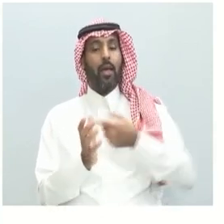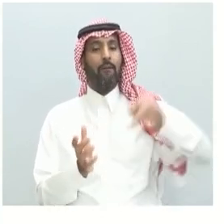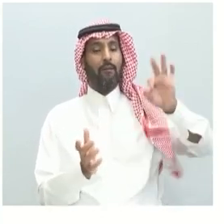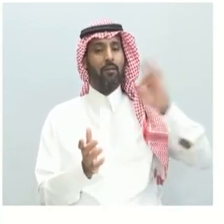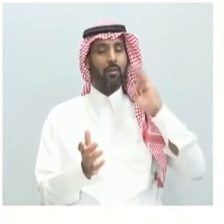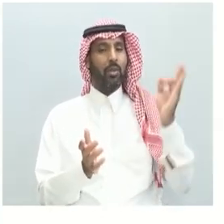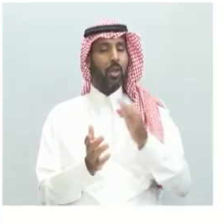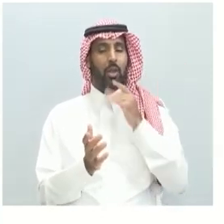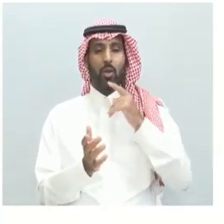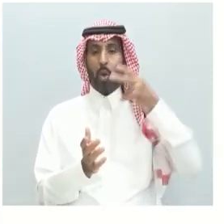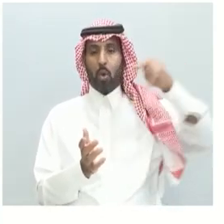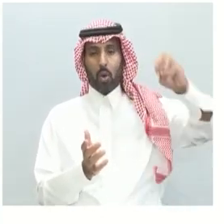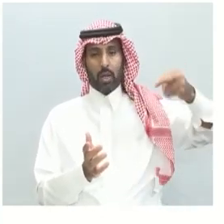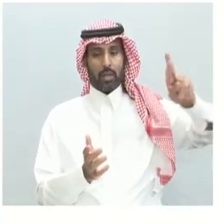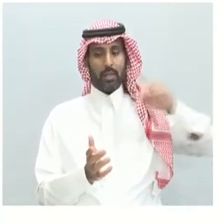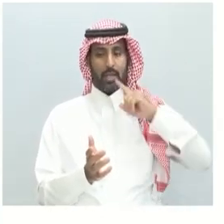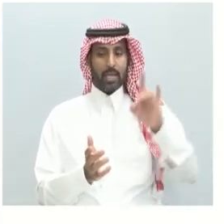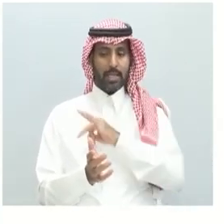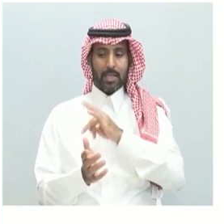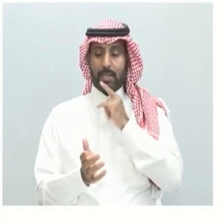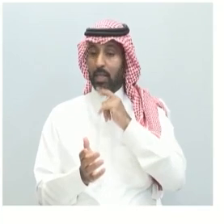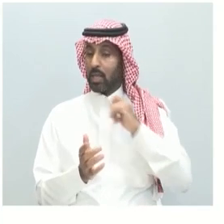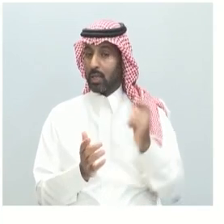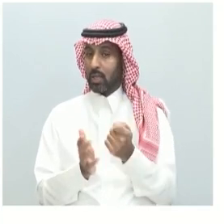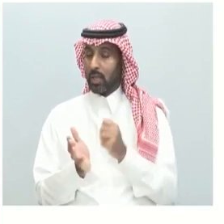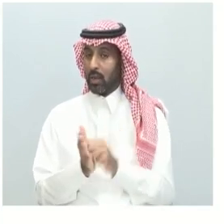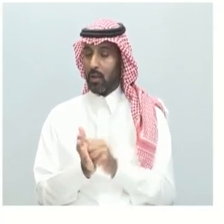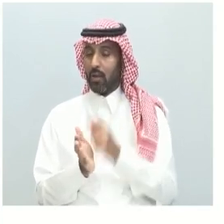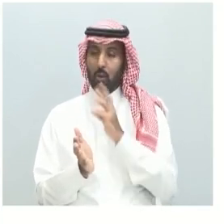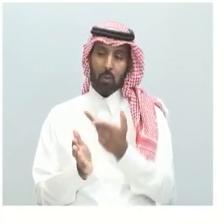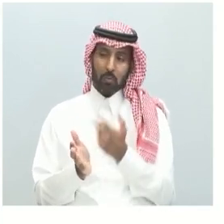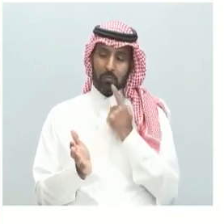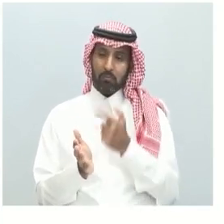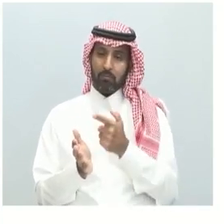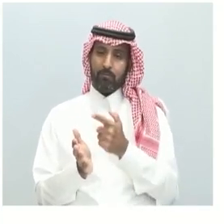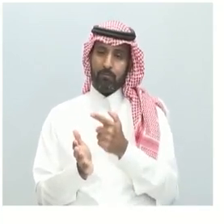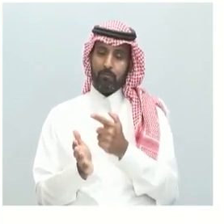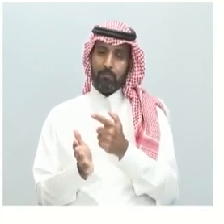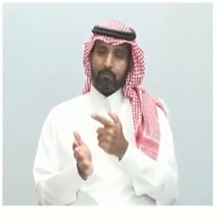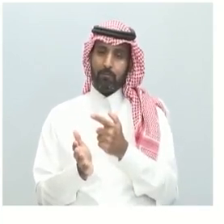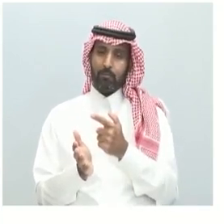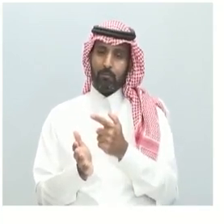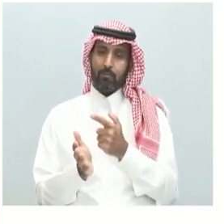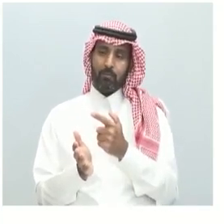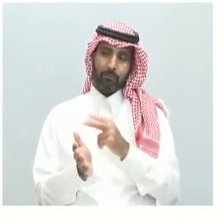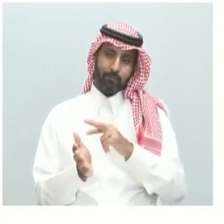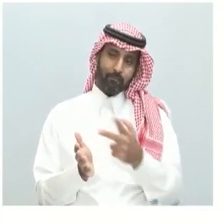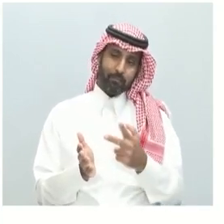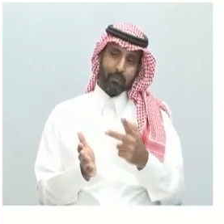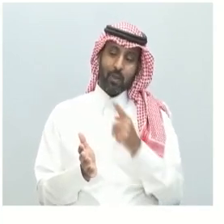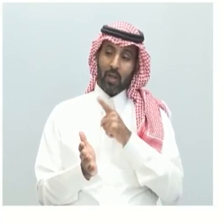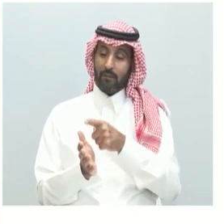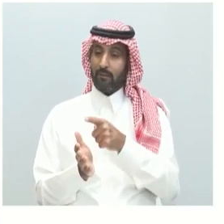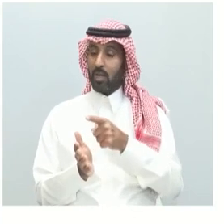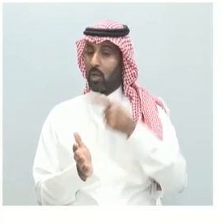Noura doesn't do her homework? Again, what will happen if Noura doesn't do her homework? Or if